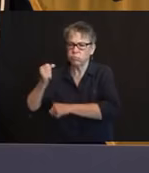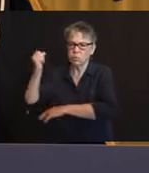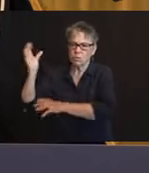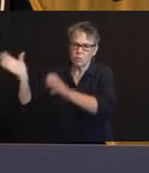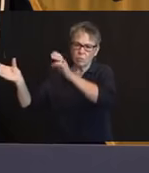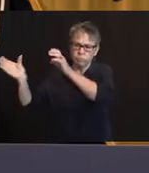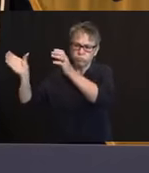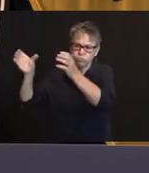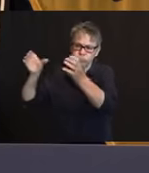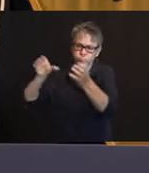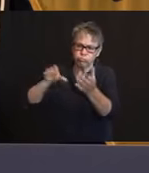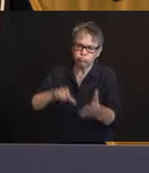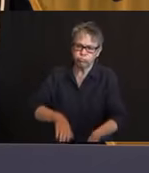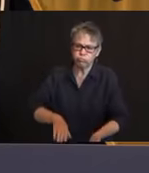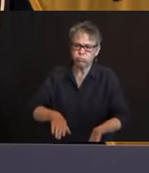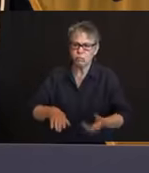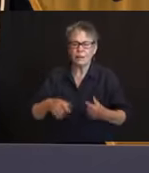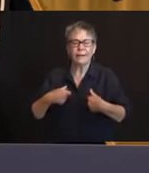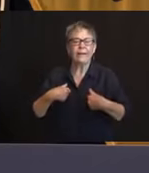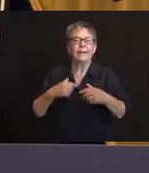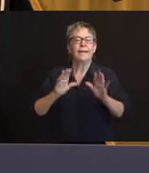but I do think symbols matter.